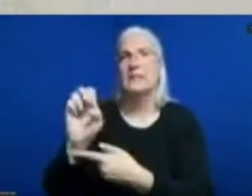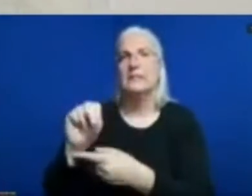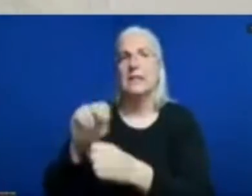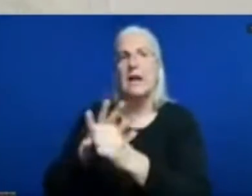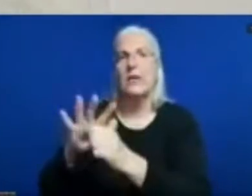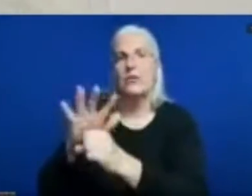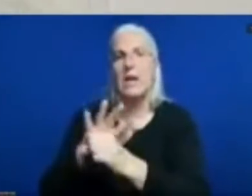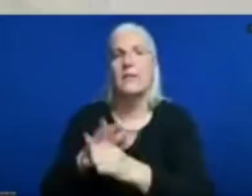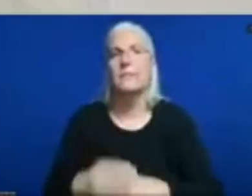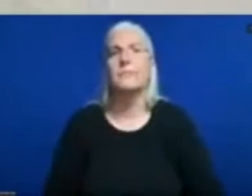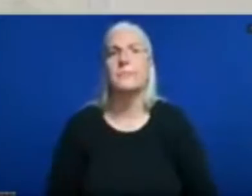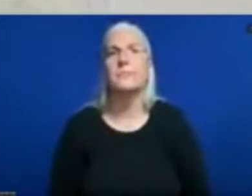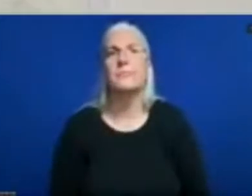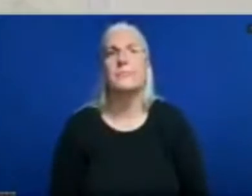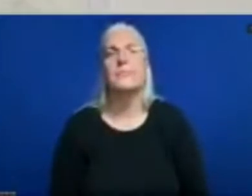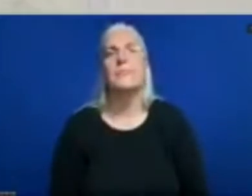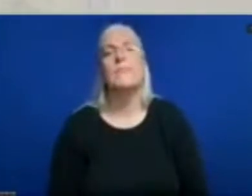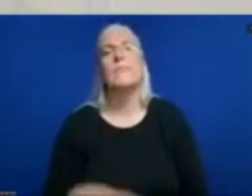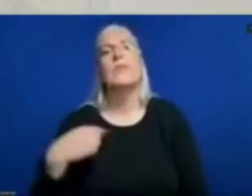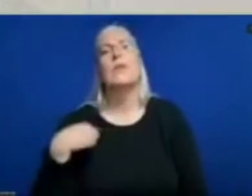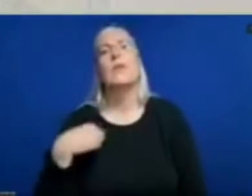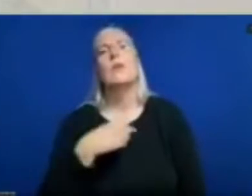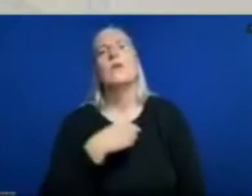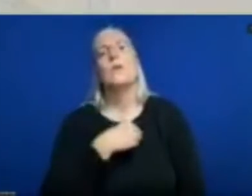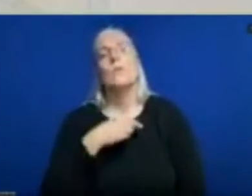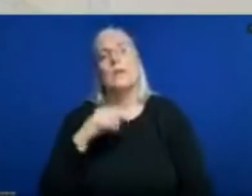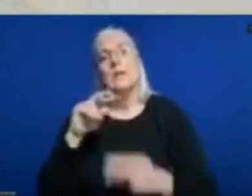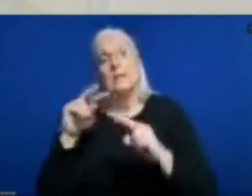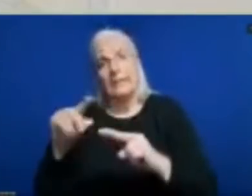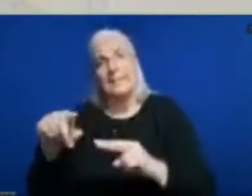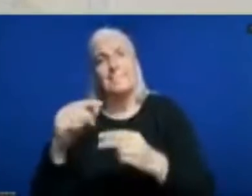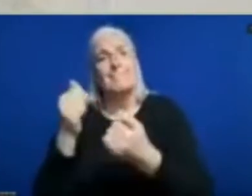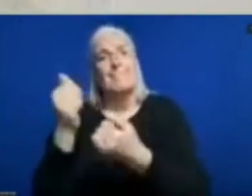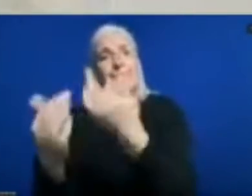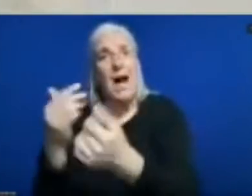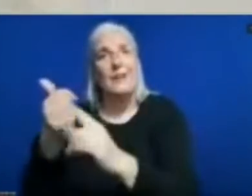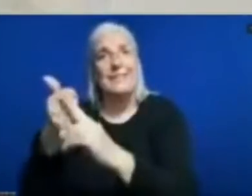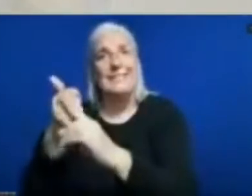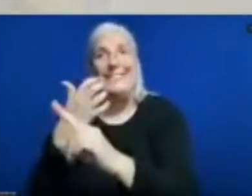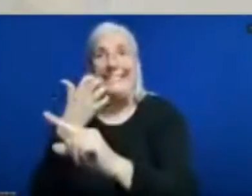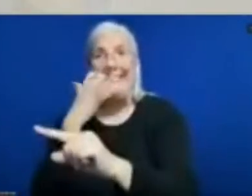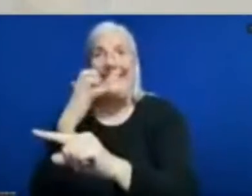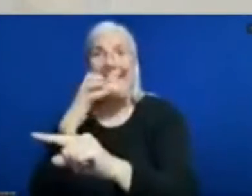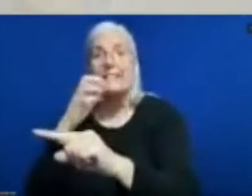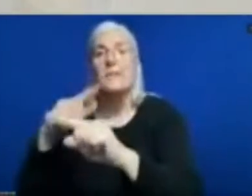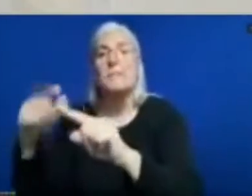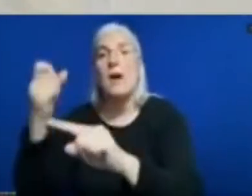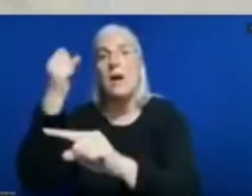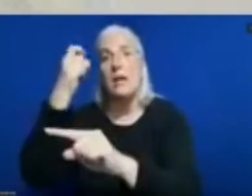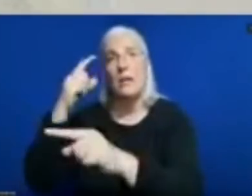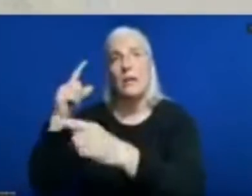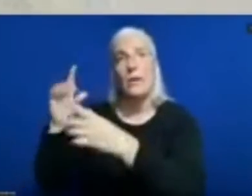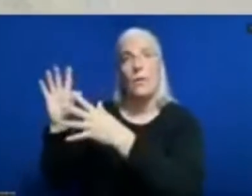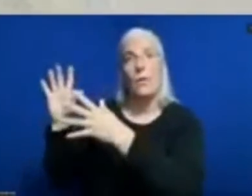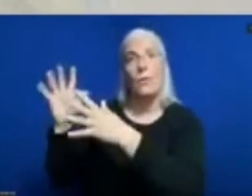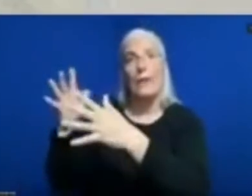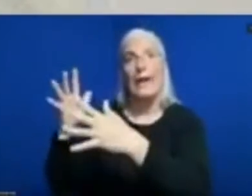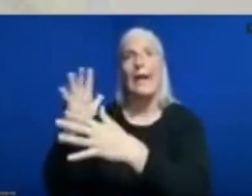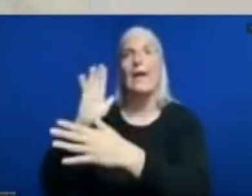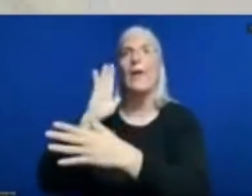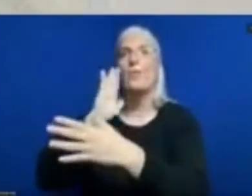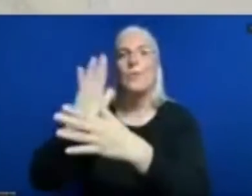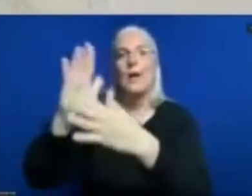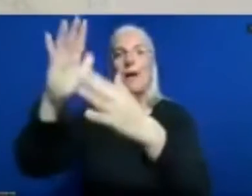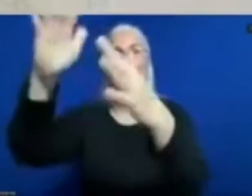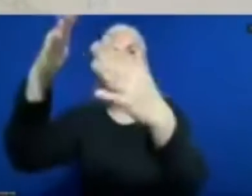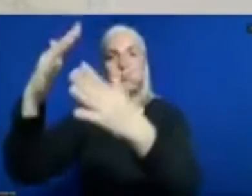over to the 821 road is really being pushed back into the main part of the fire. So there is quite a bit of heat in there, and then we did have a bit of activity as that